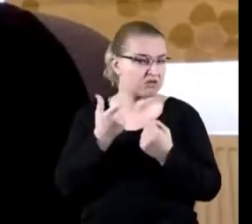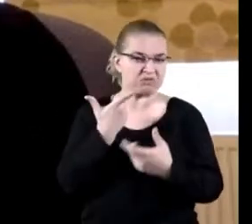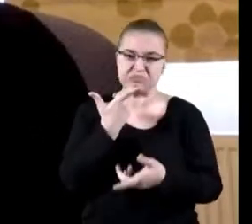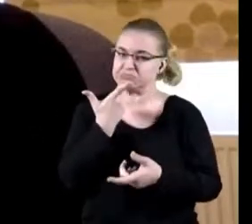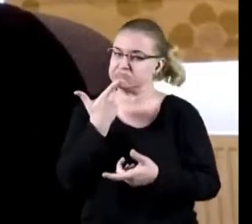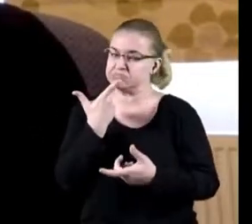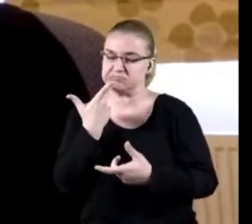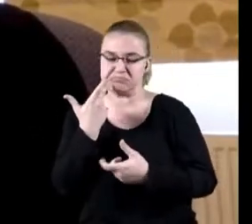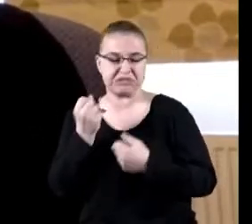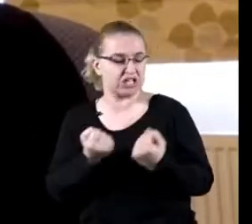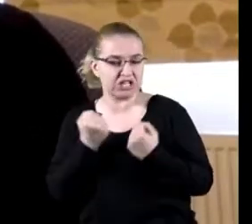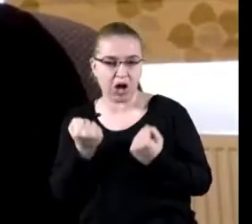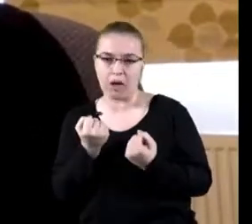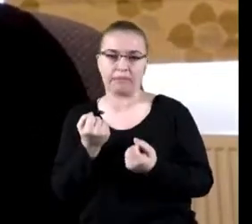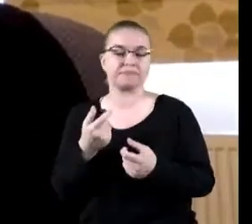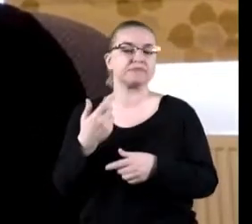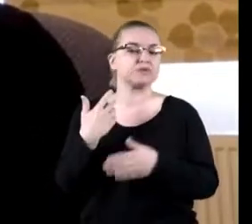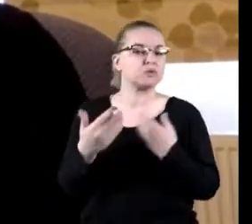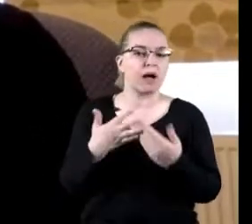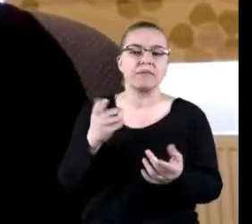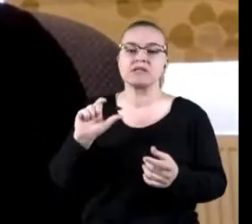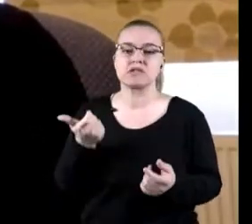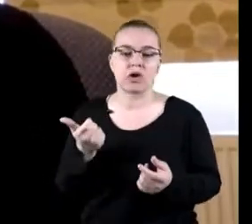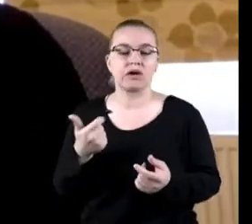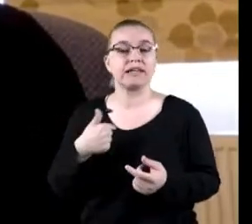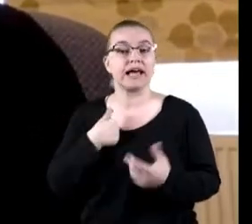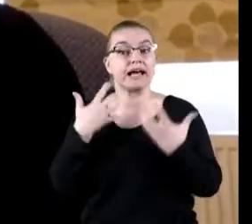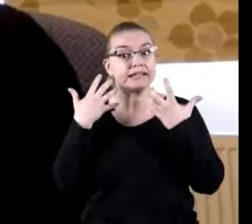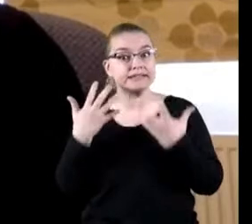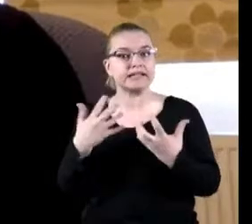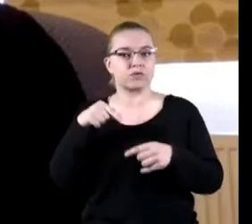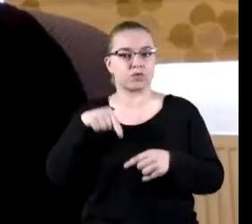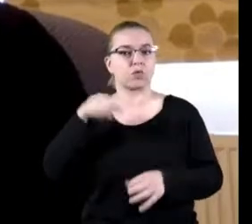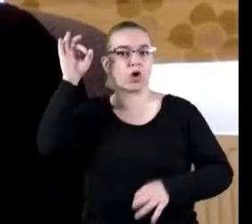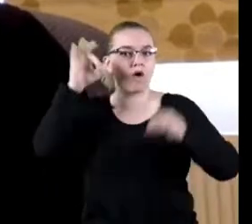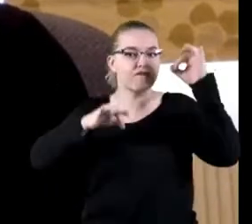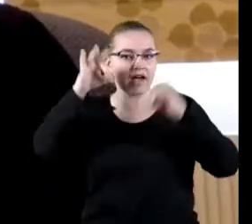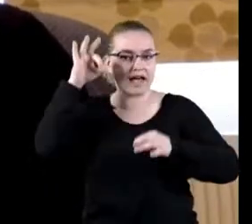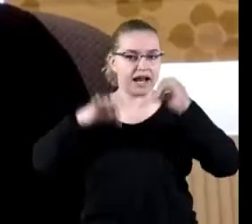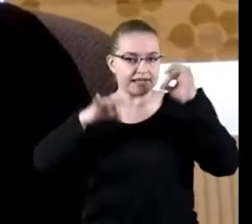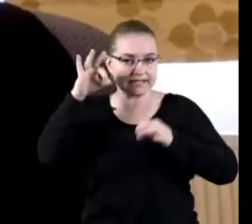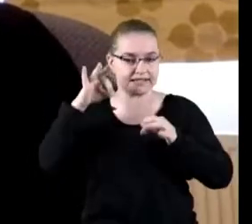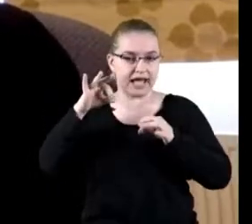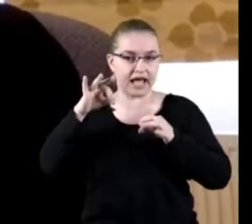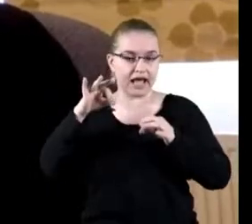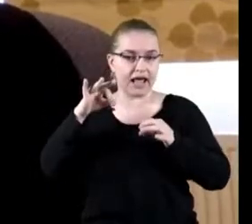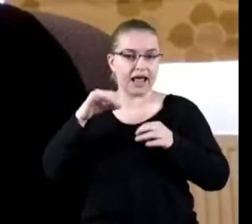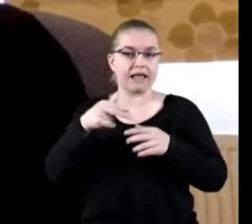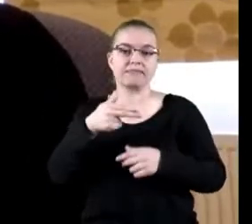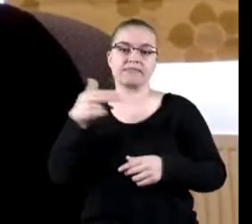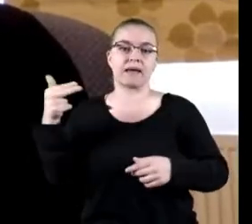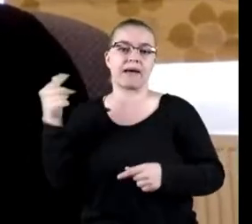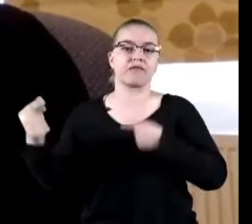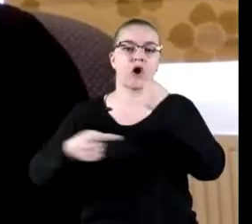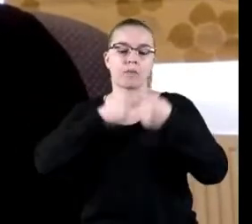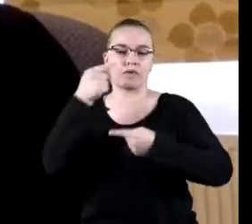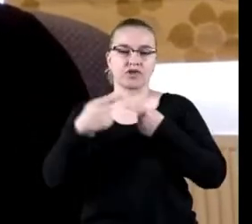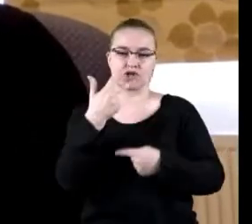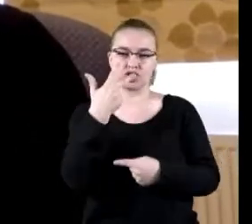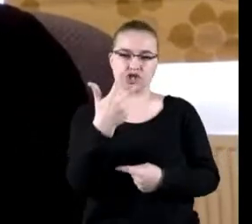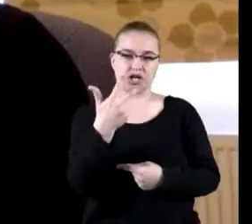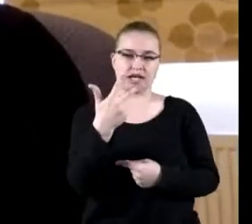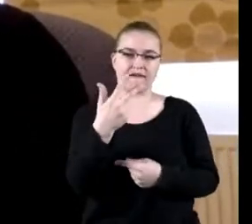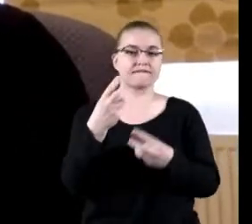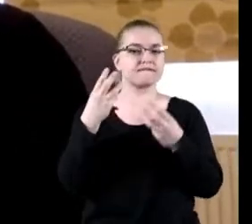would like to invoke the theme of this conference, the World Urban Forum. Your theme, transforming our cities for a